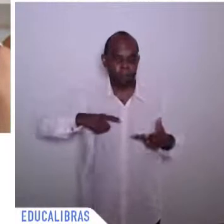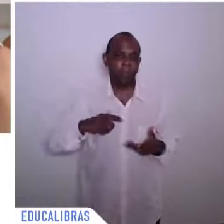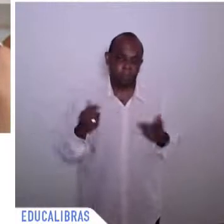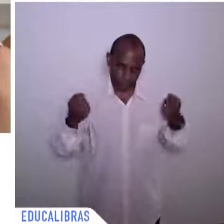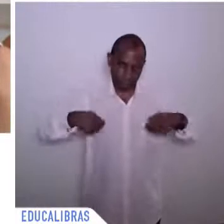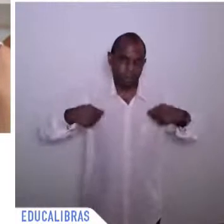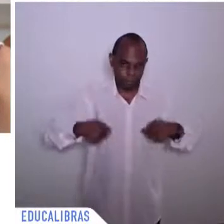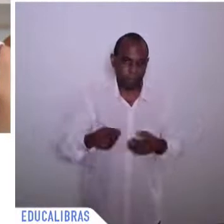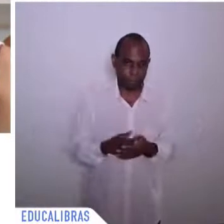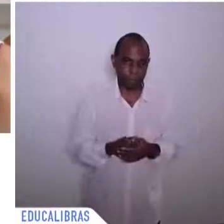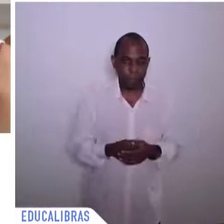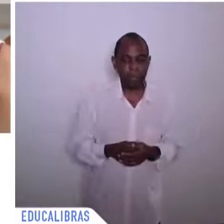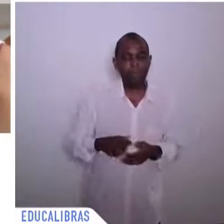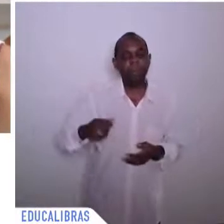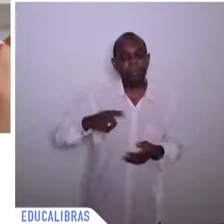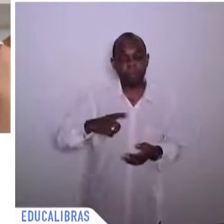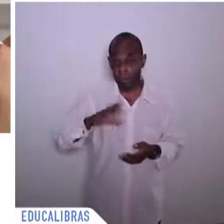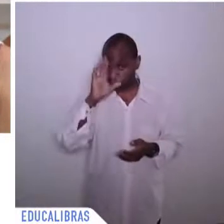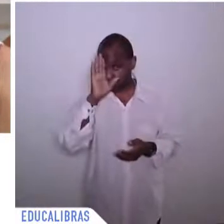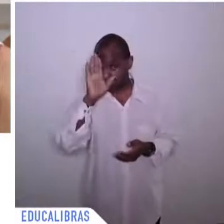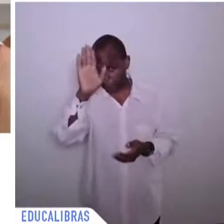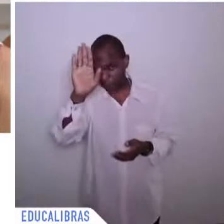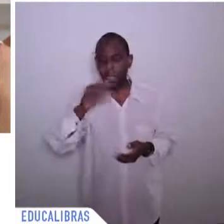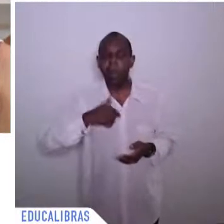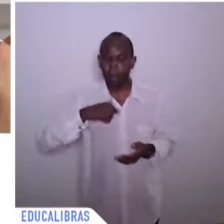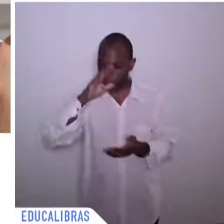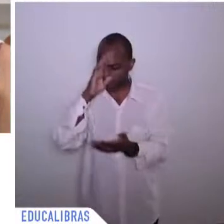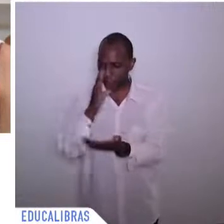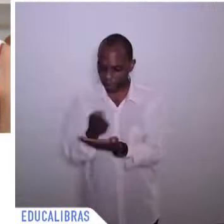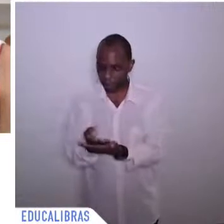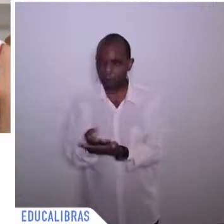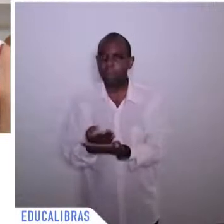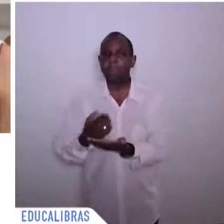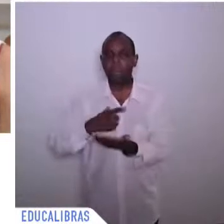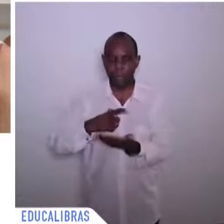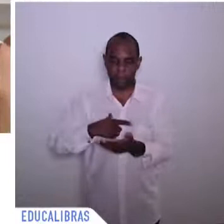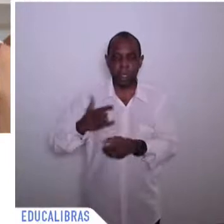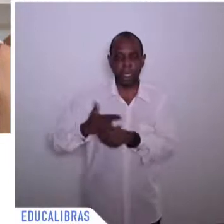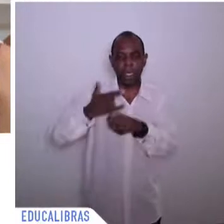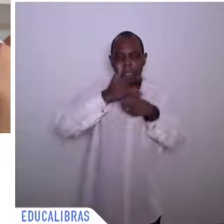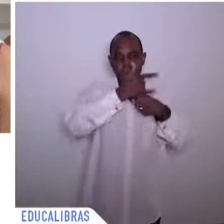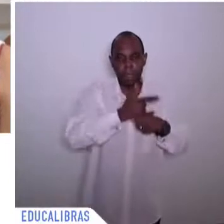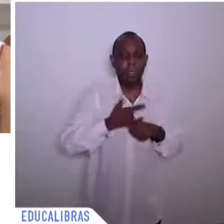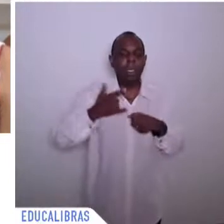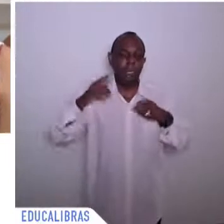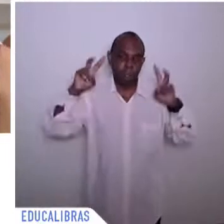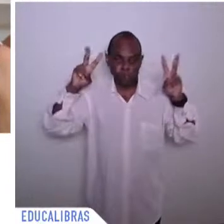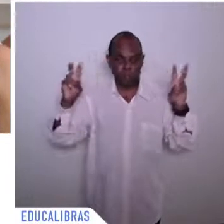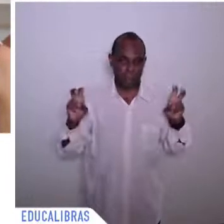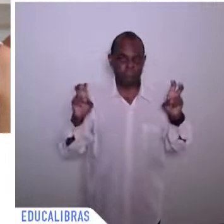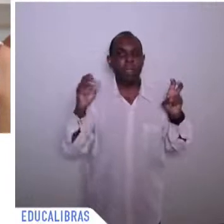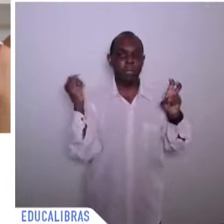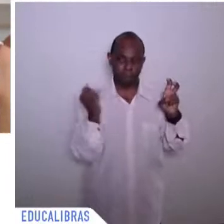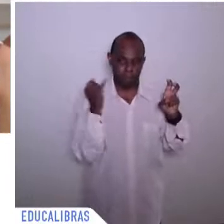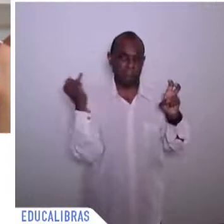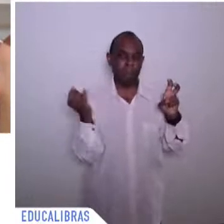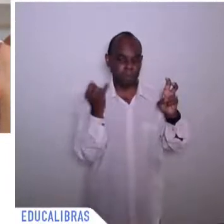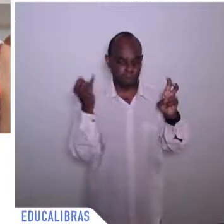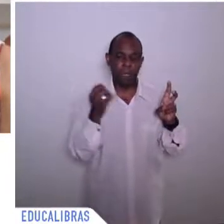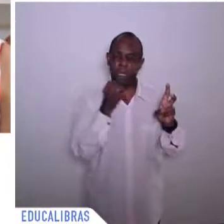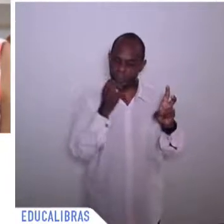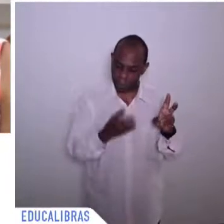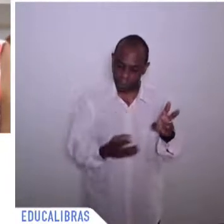many times the debates like this happening without considering communication as a central